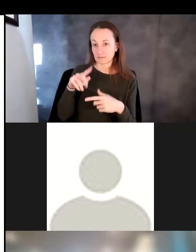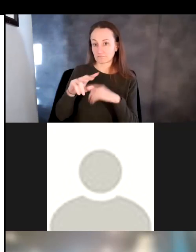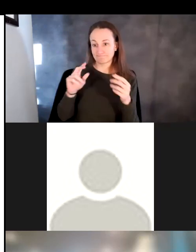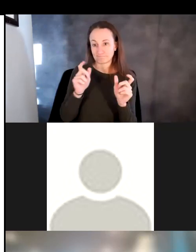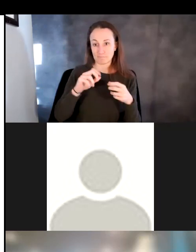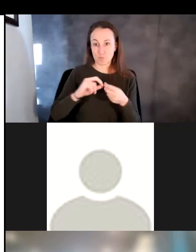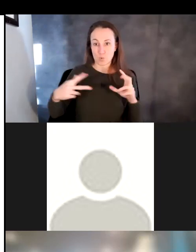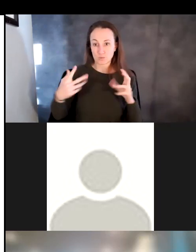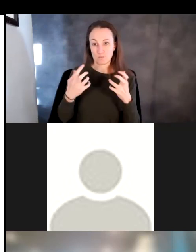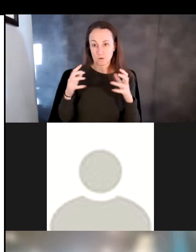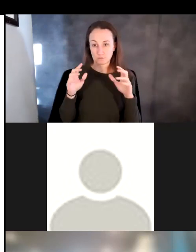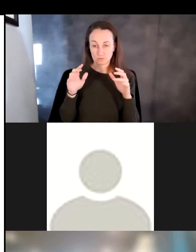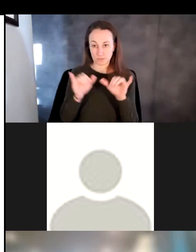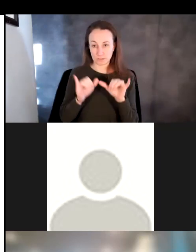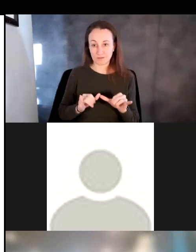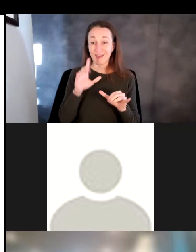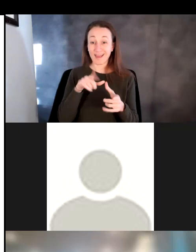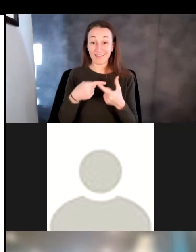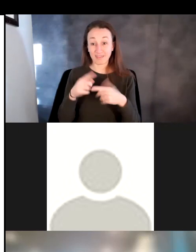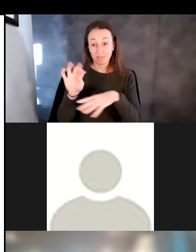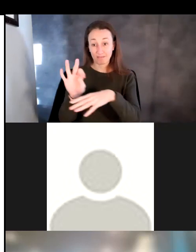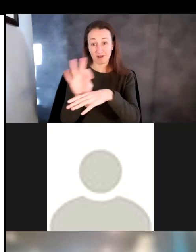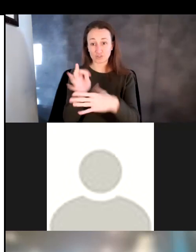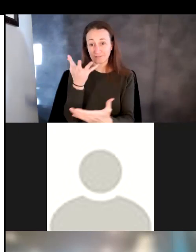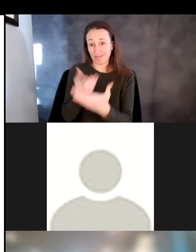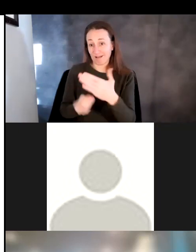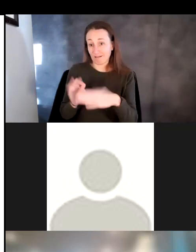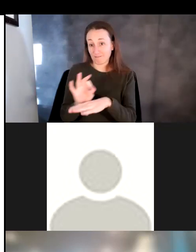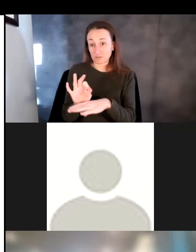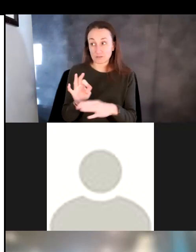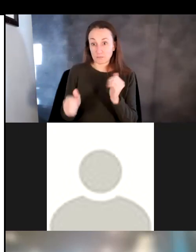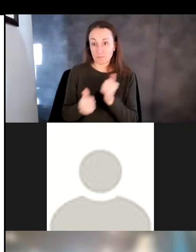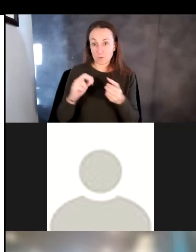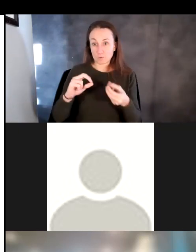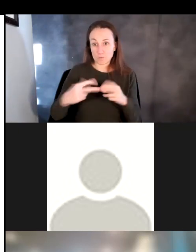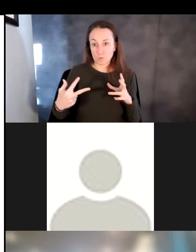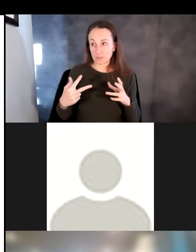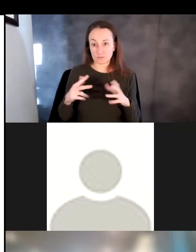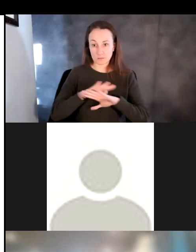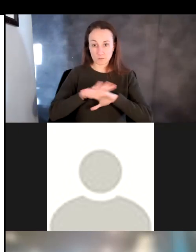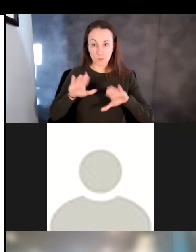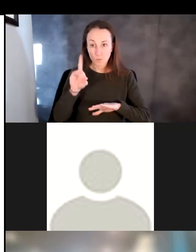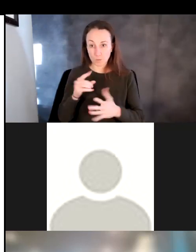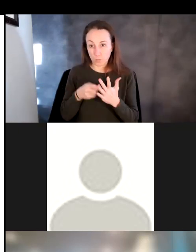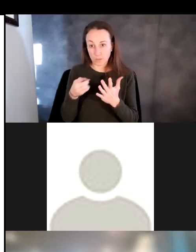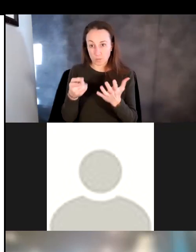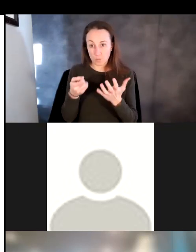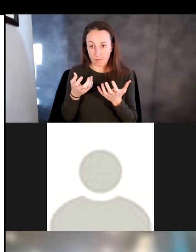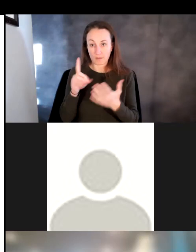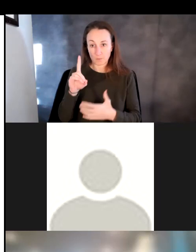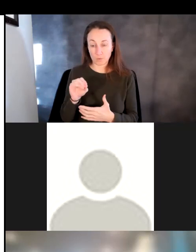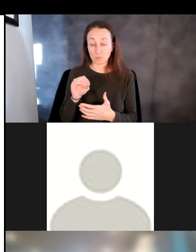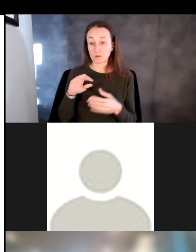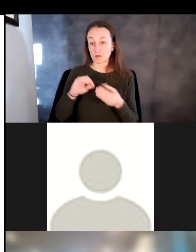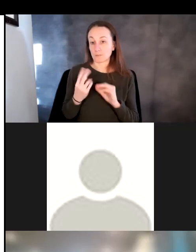function. Most proteins don't do anything. They don't do the thing that you want them to do. Problem two is that the